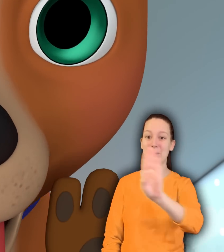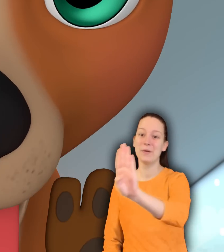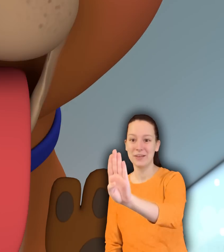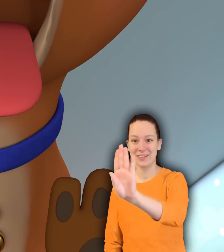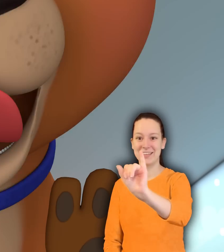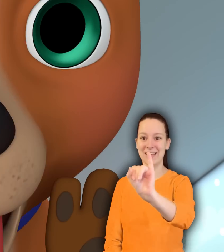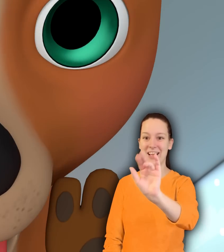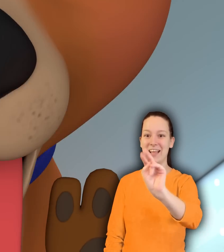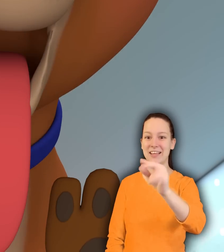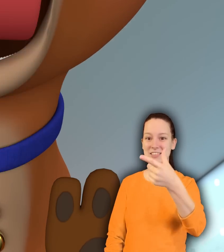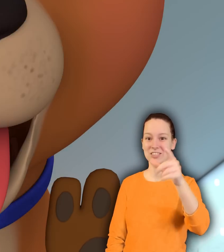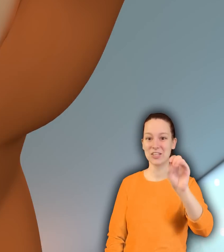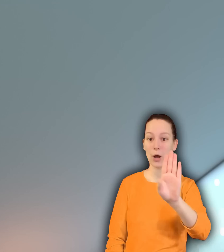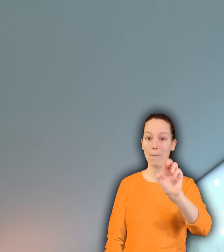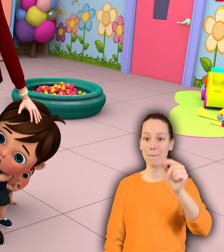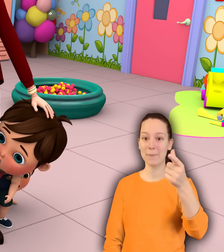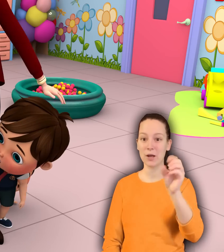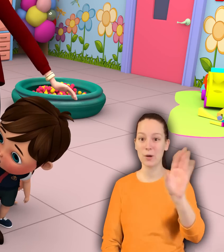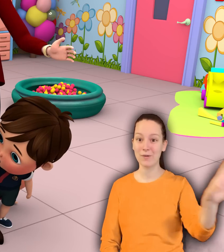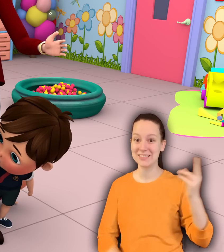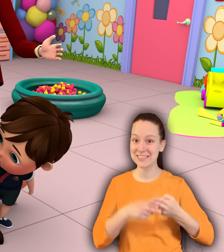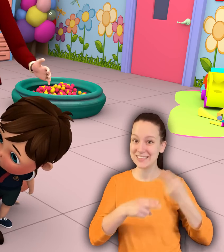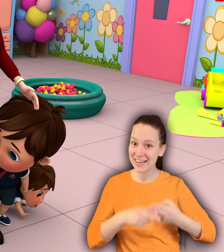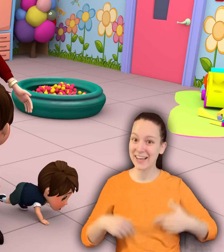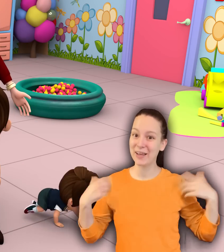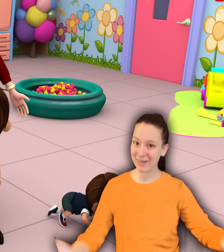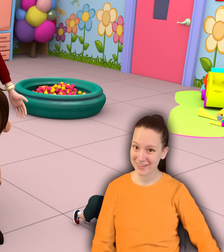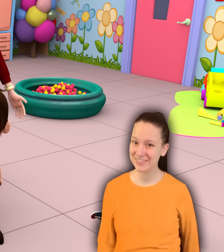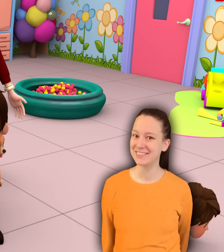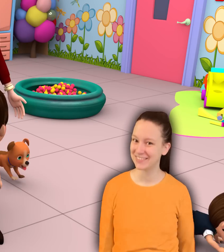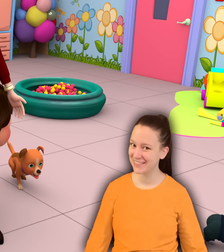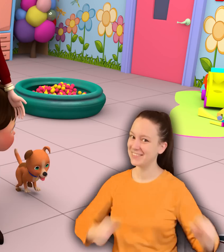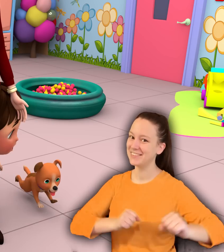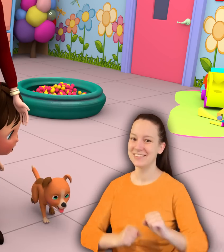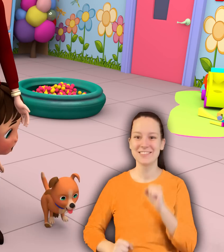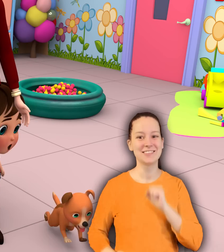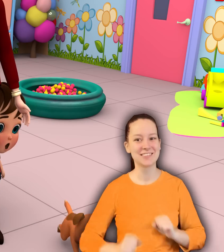n o b i n o and Bingo was his